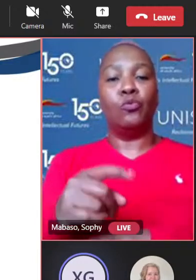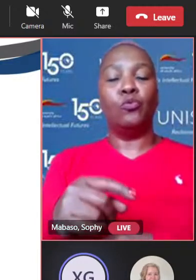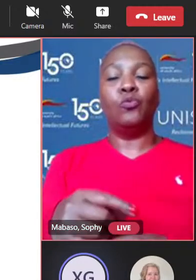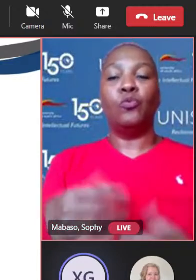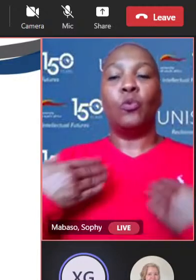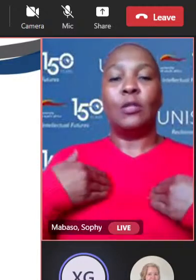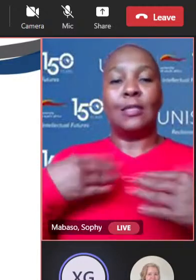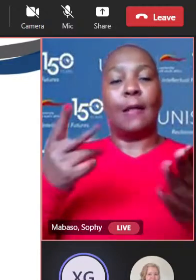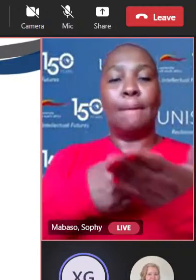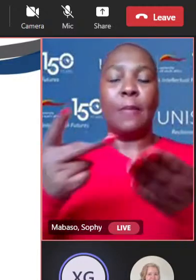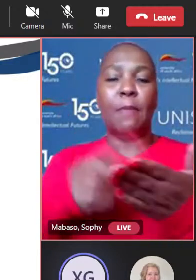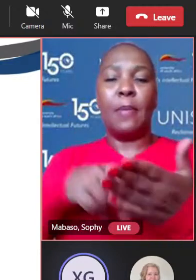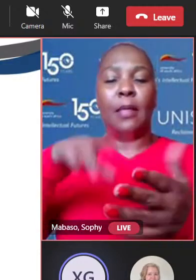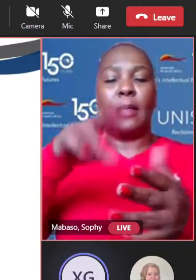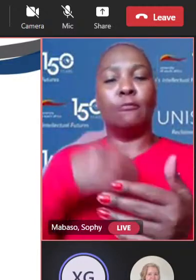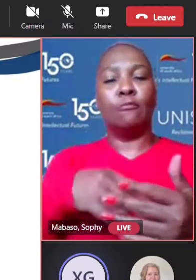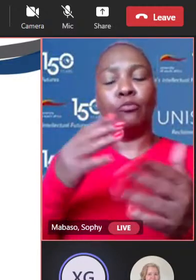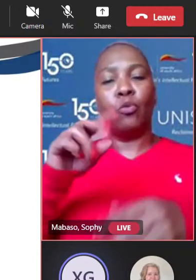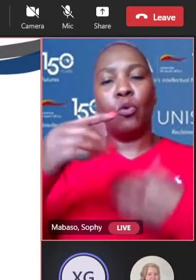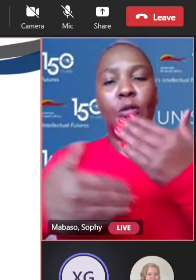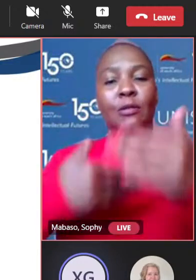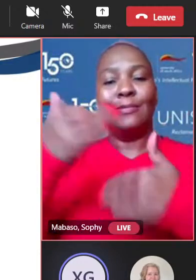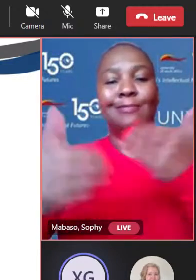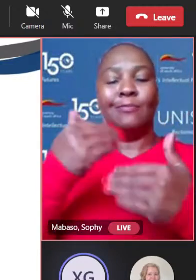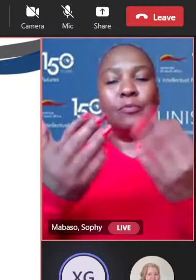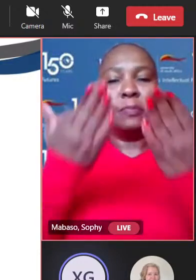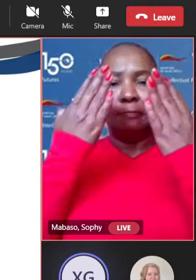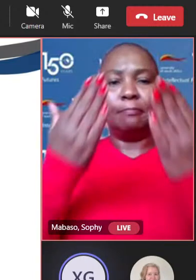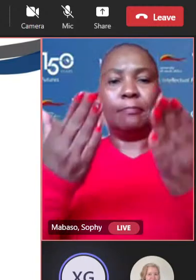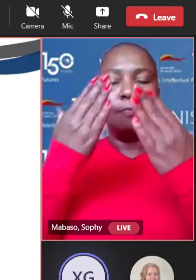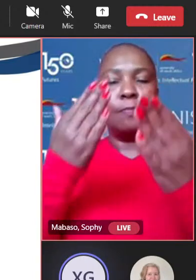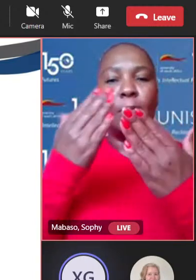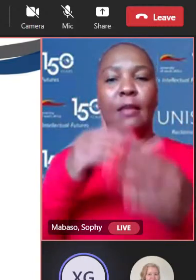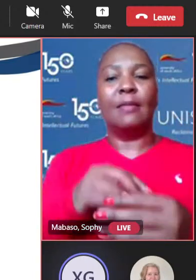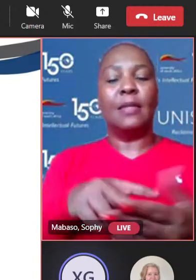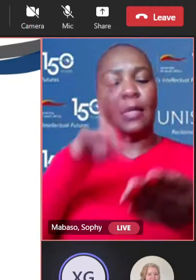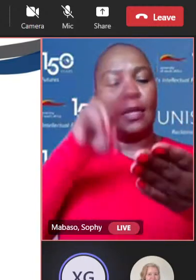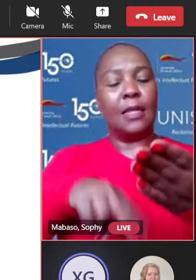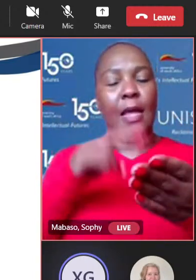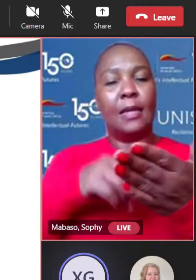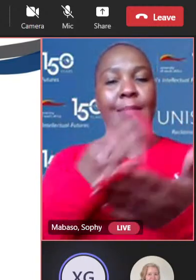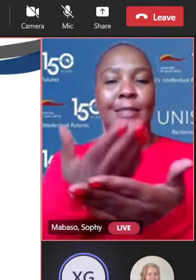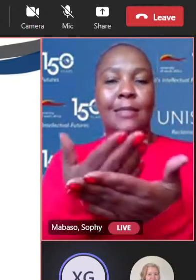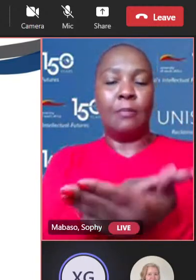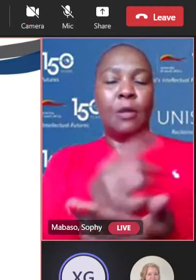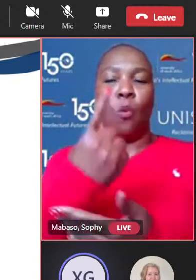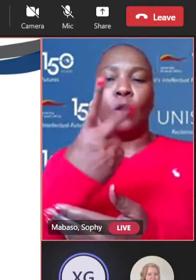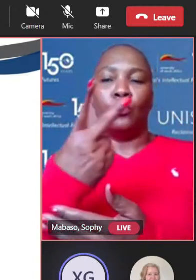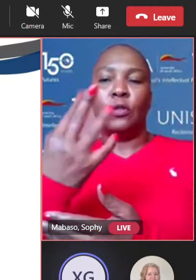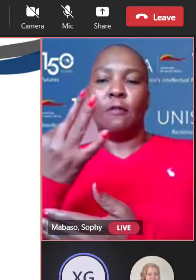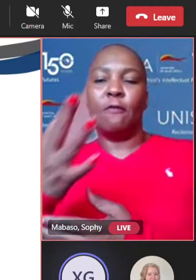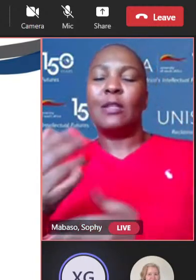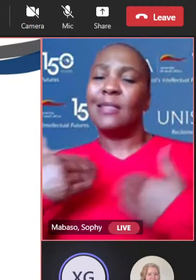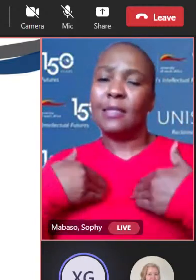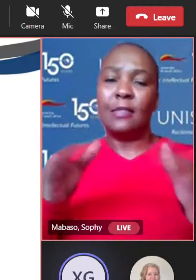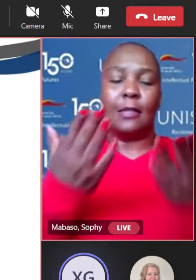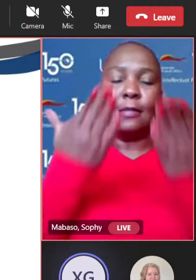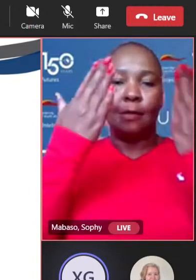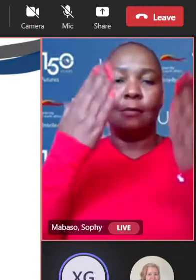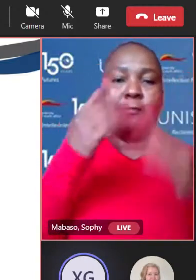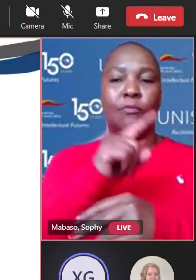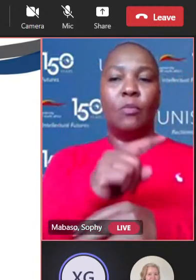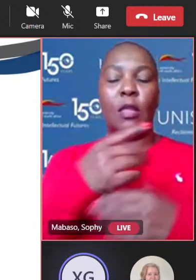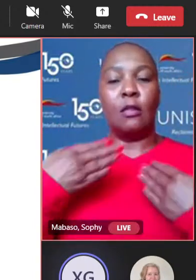through your learning material. If they say study chapters 1 to 4, then you start studying 1 to 4. If they open it